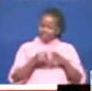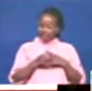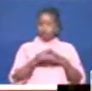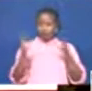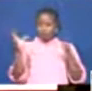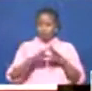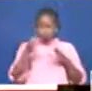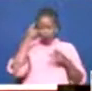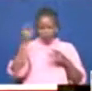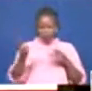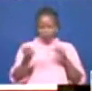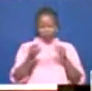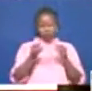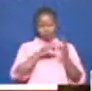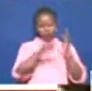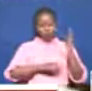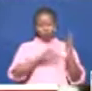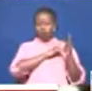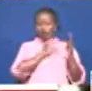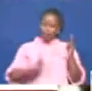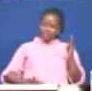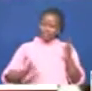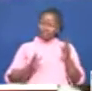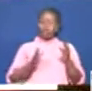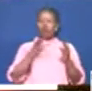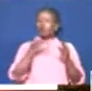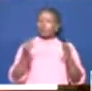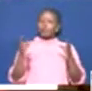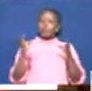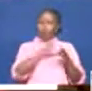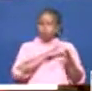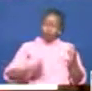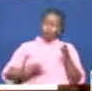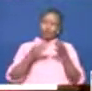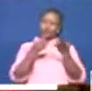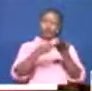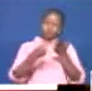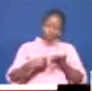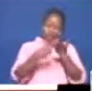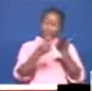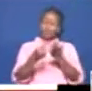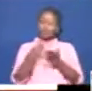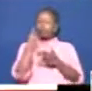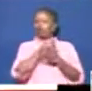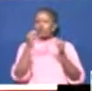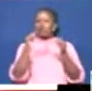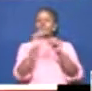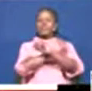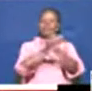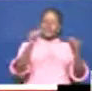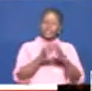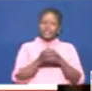for a meeting to sit over the decision of who will be president, not the voters, not Form